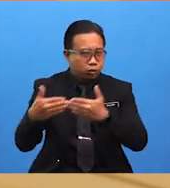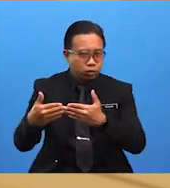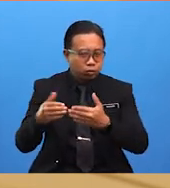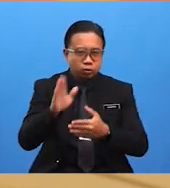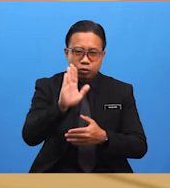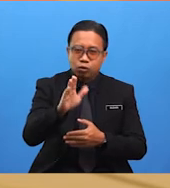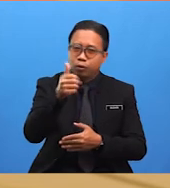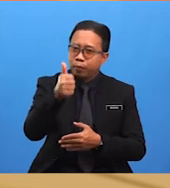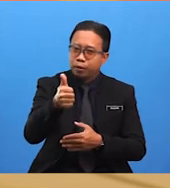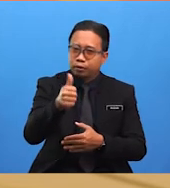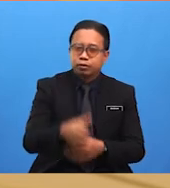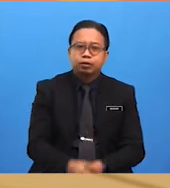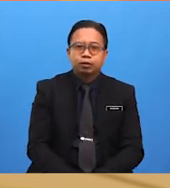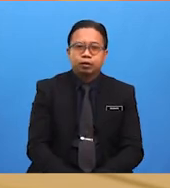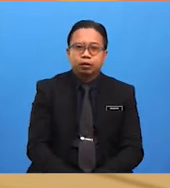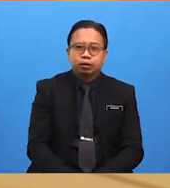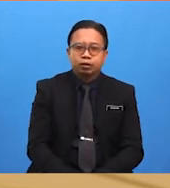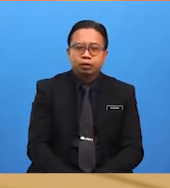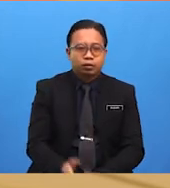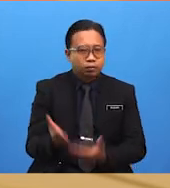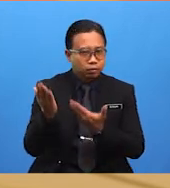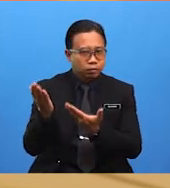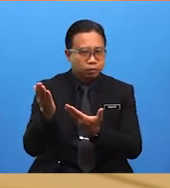your best. This is me